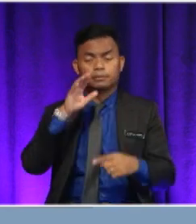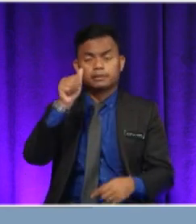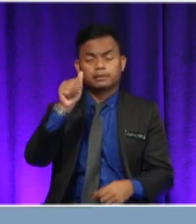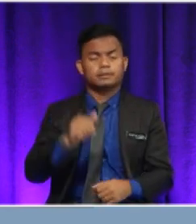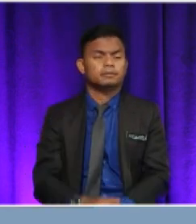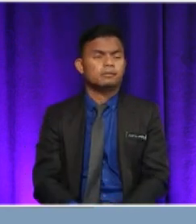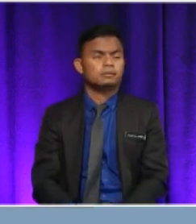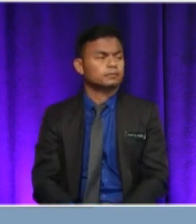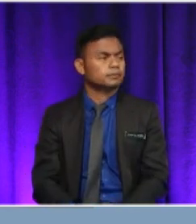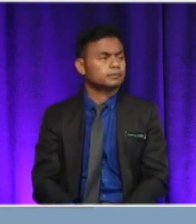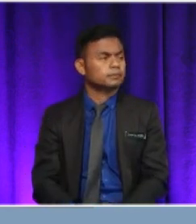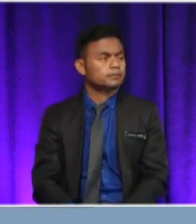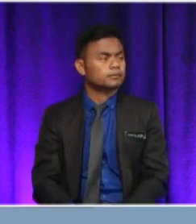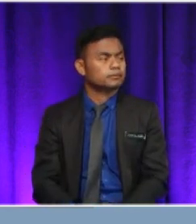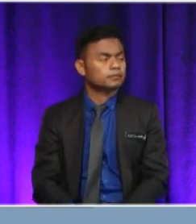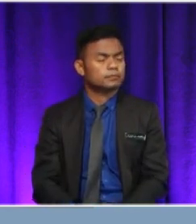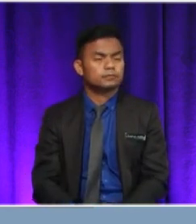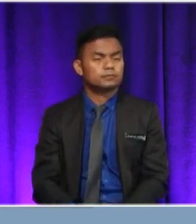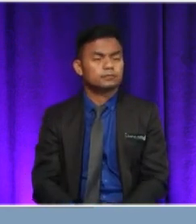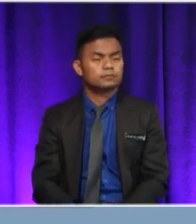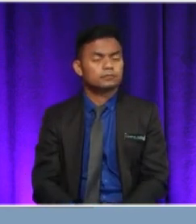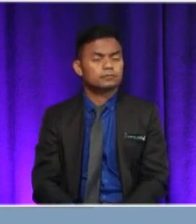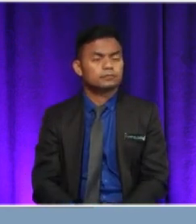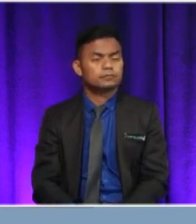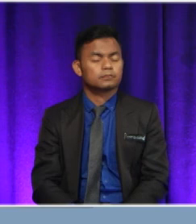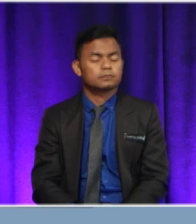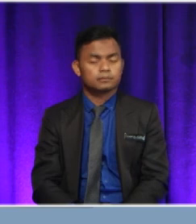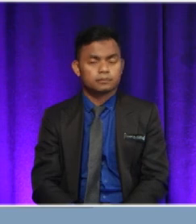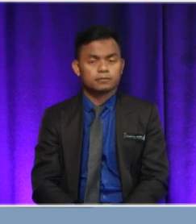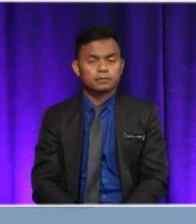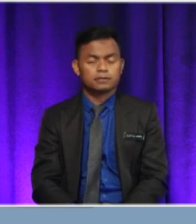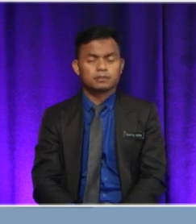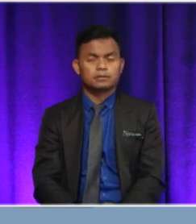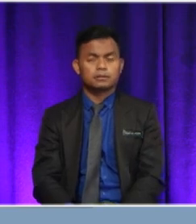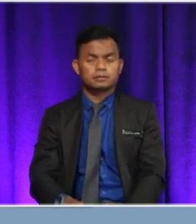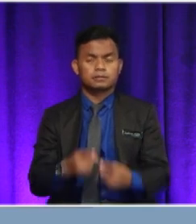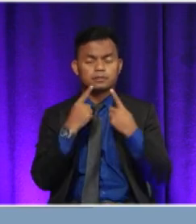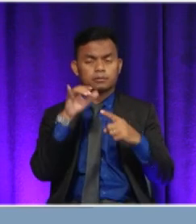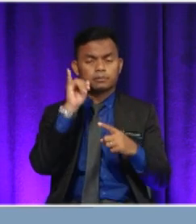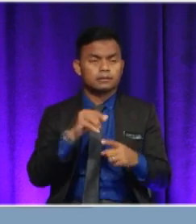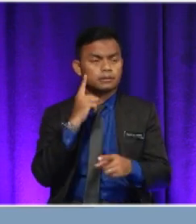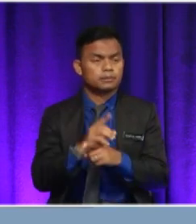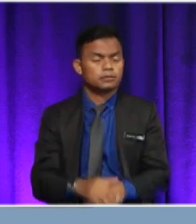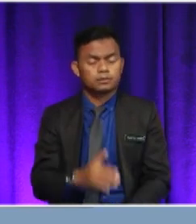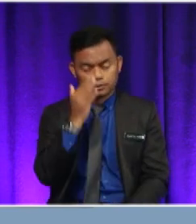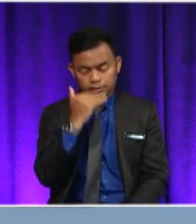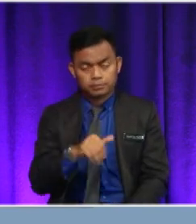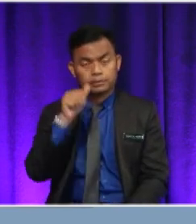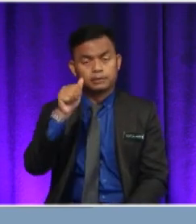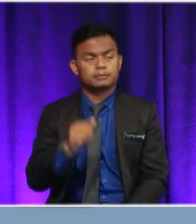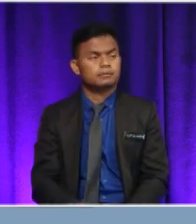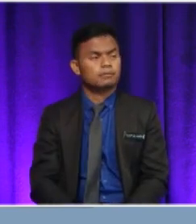is the correct answer. Well done. Definitely. Okay, why is A the answer? Could someone tell me?